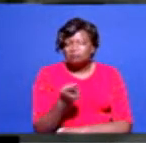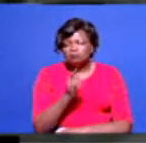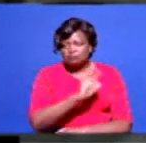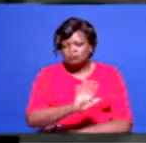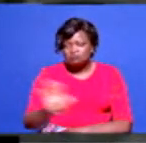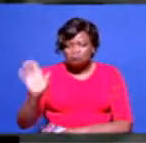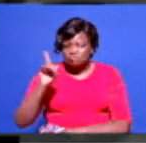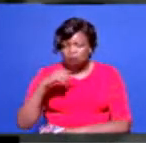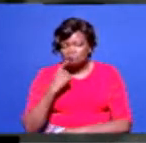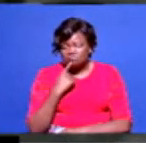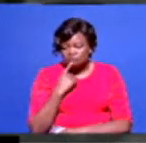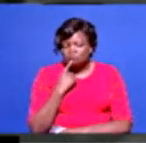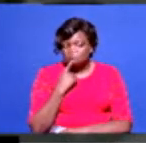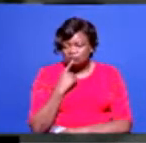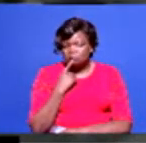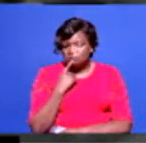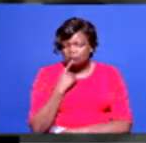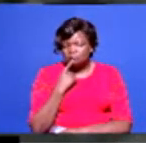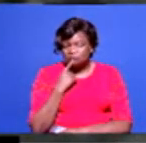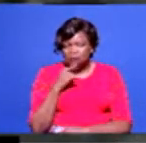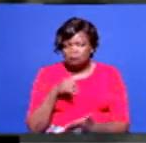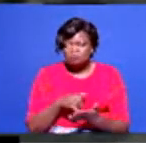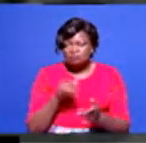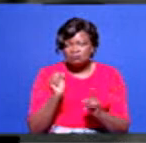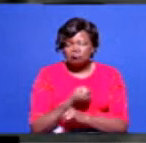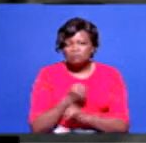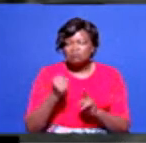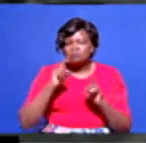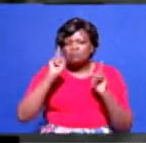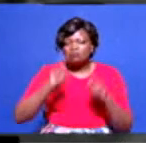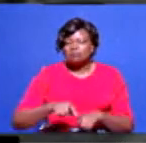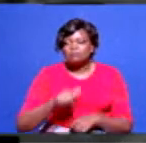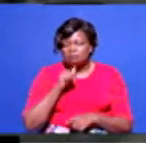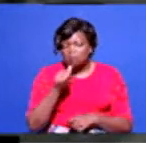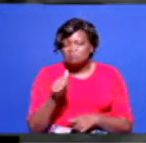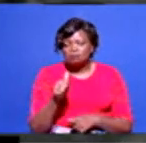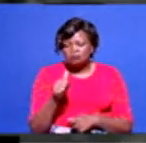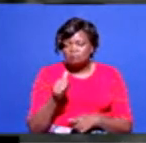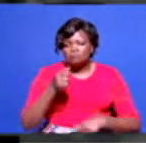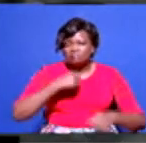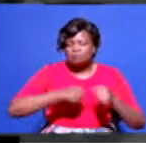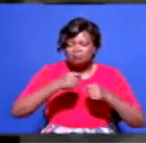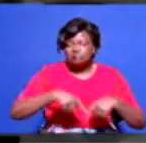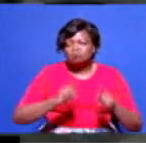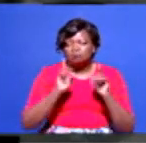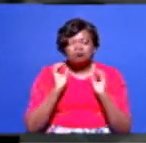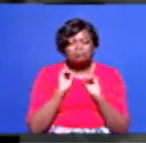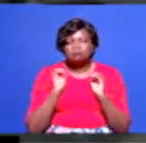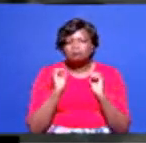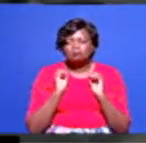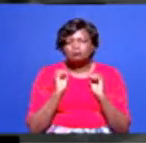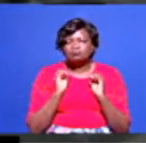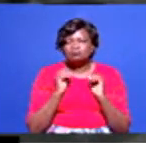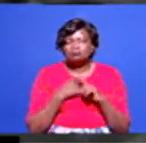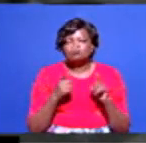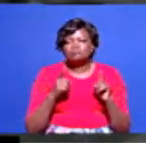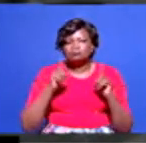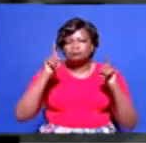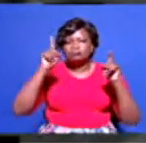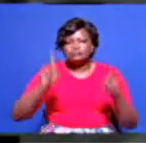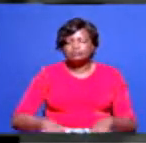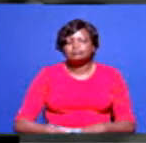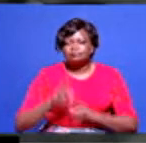are victims of violence should not take the law into their own hands, but should